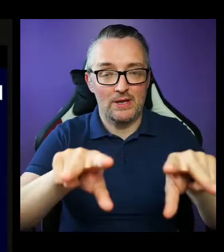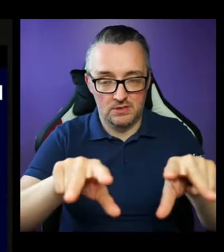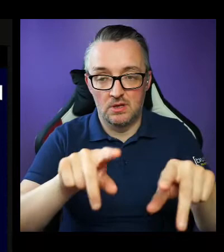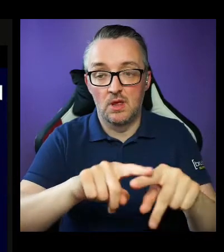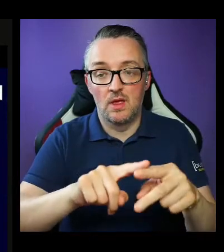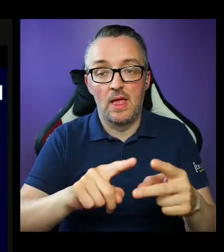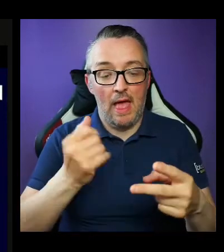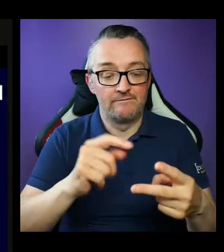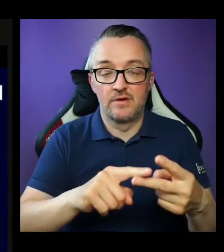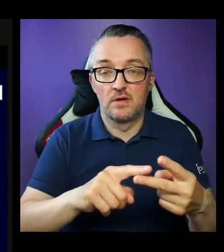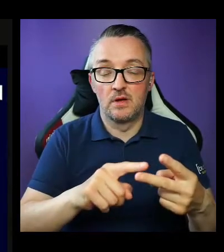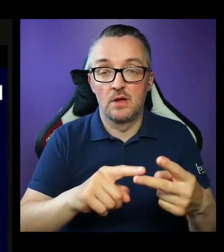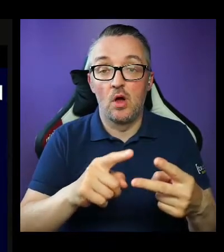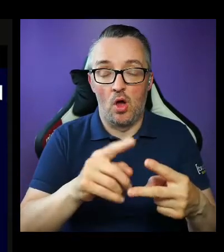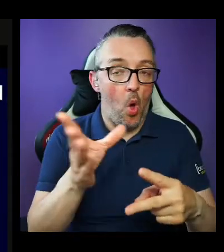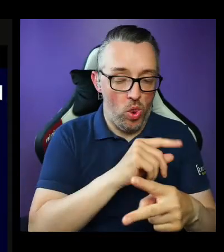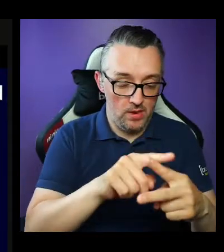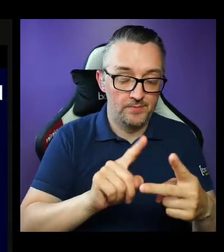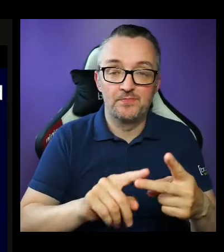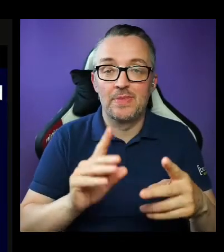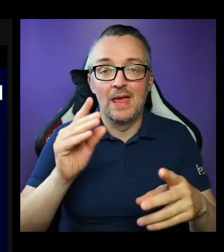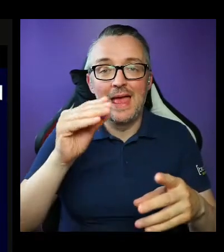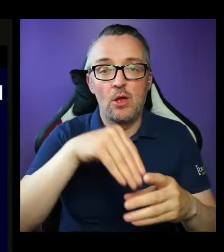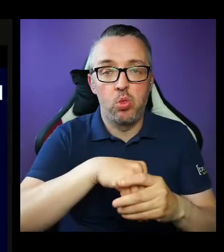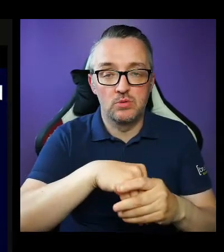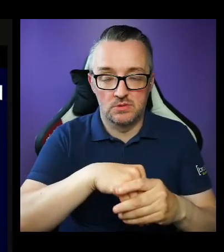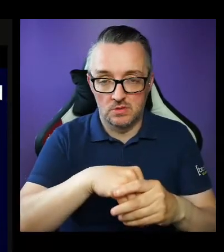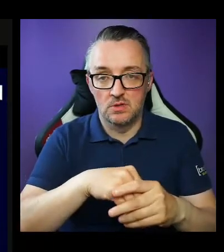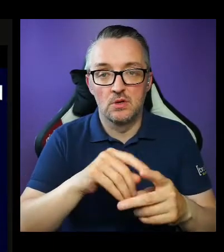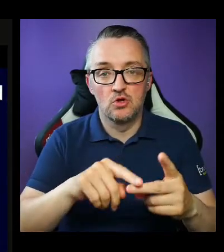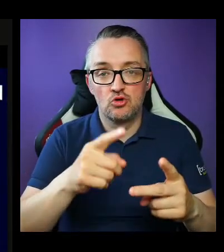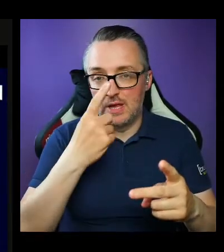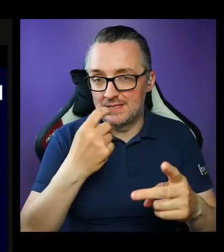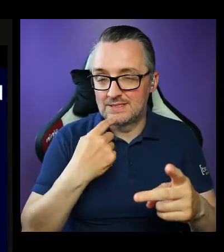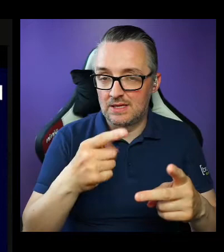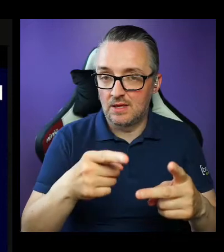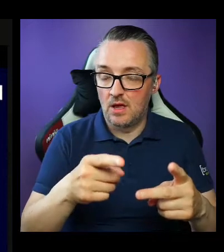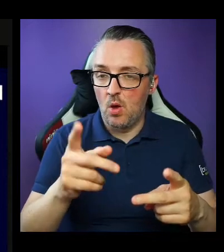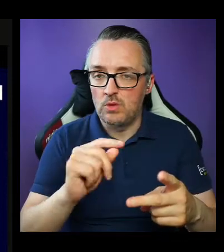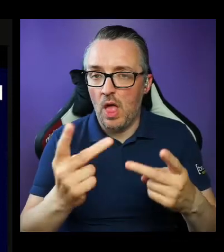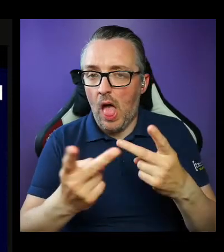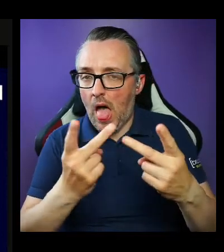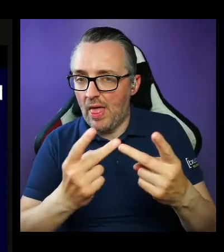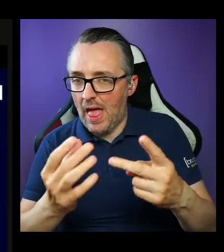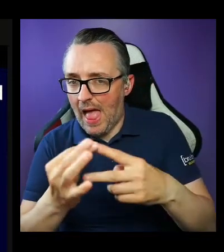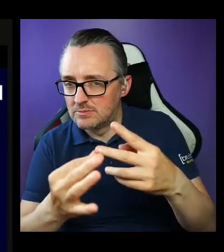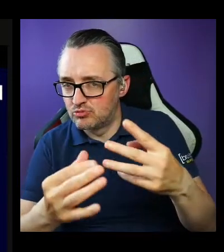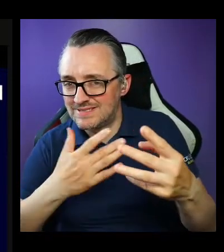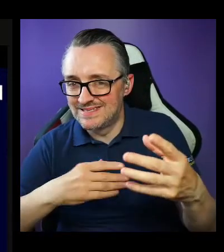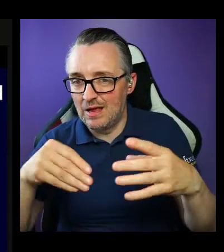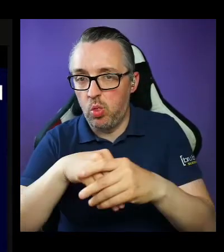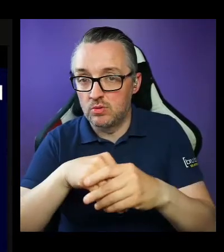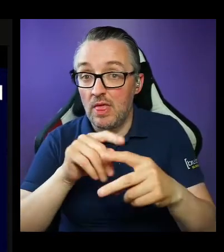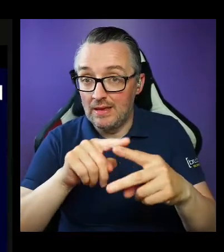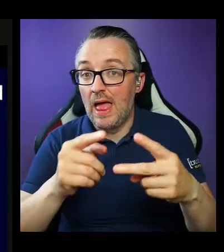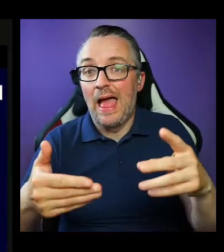have includes, where you can specify, besides the keys, what other attributes to include in your